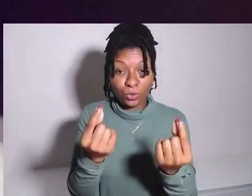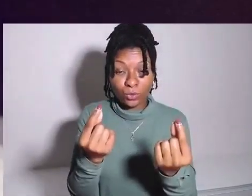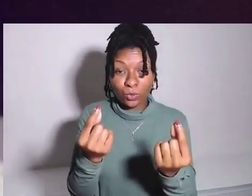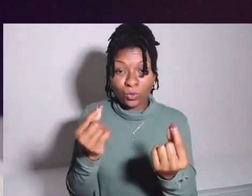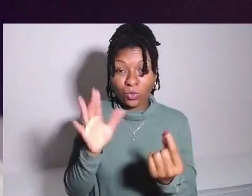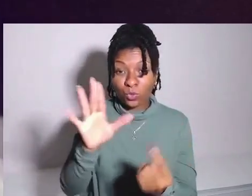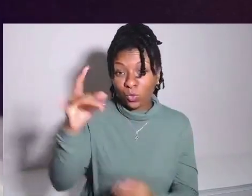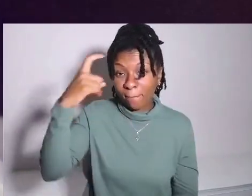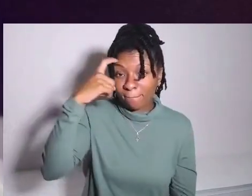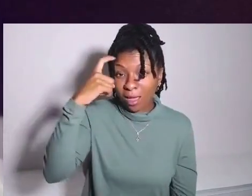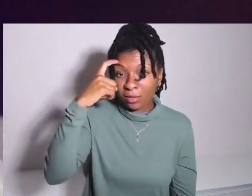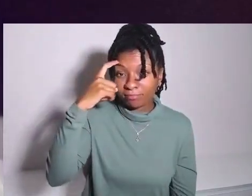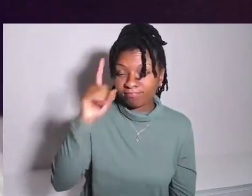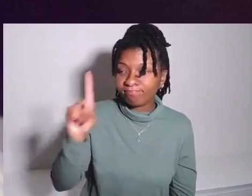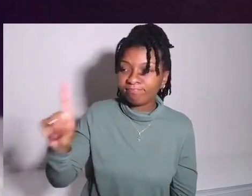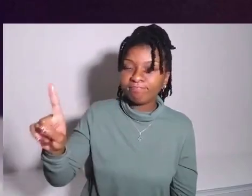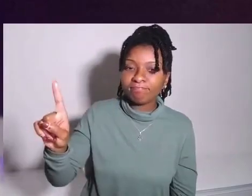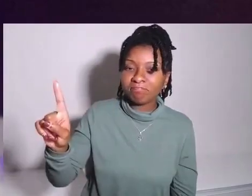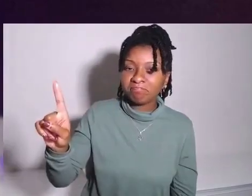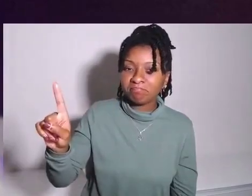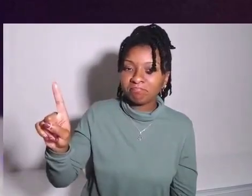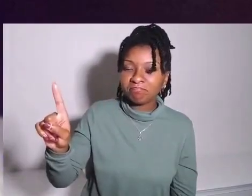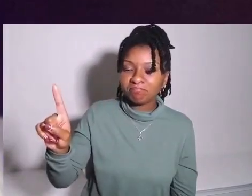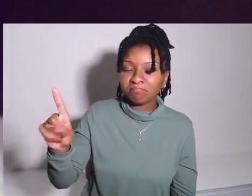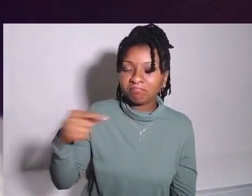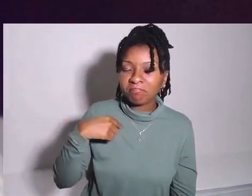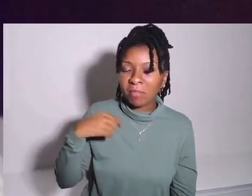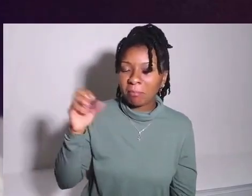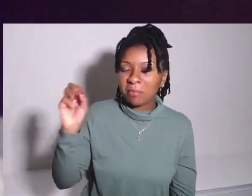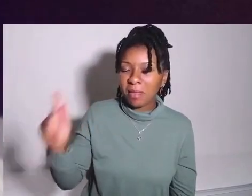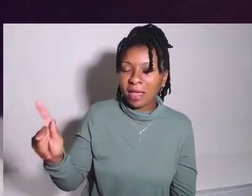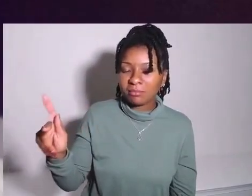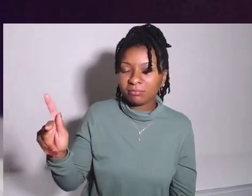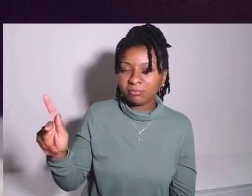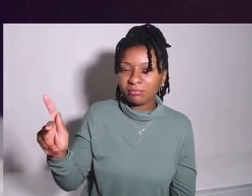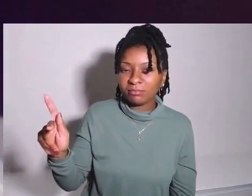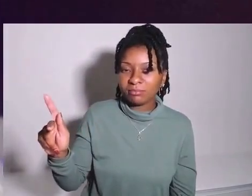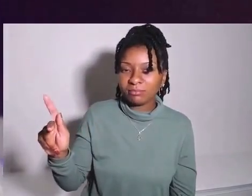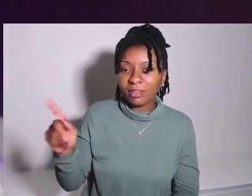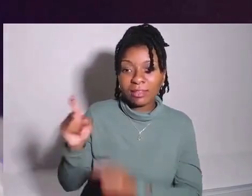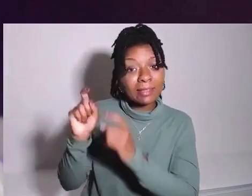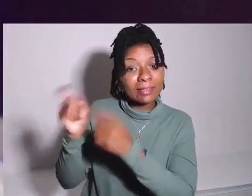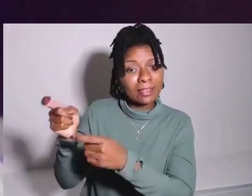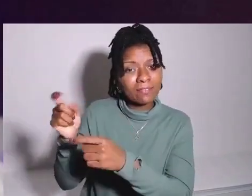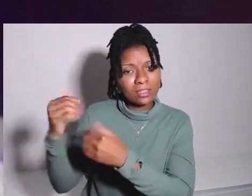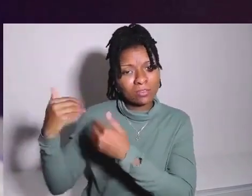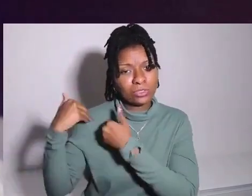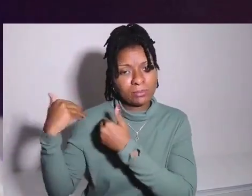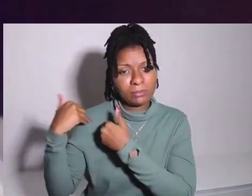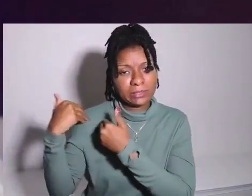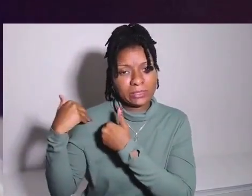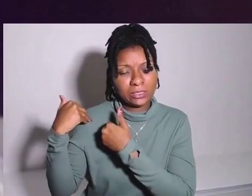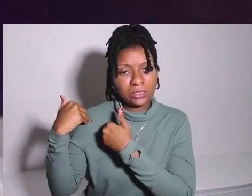Give the mind an occupation. Right? Ask the mind to consider